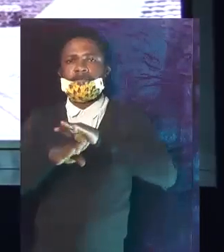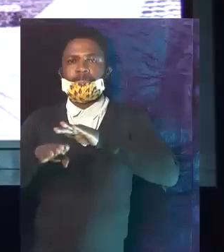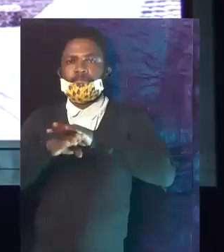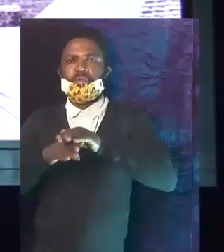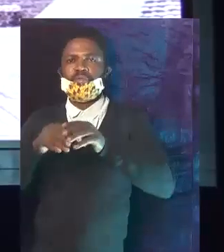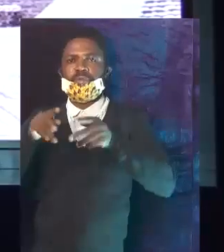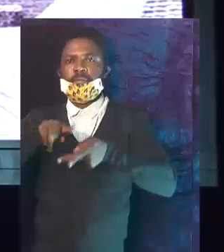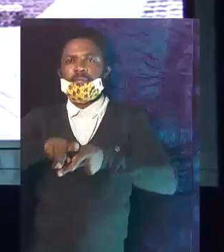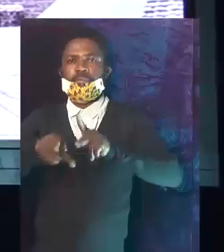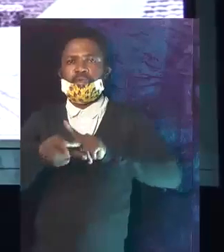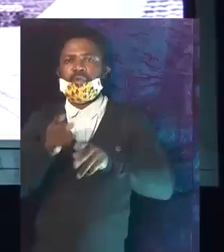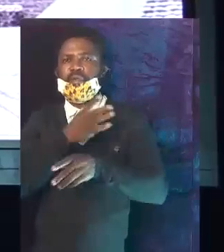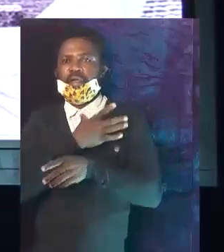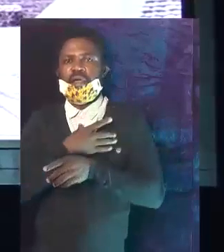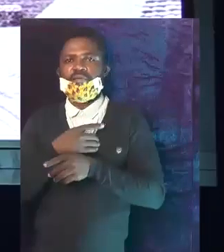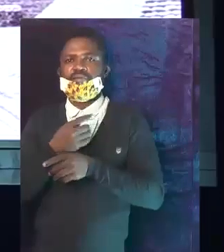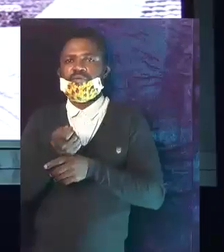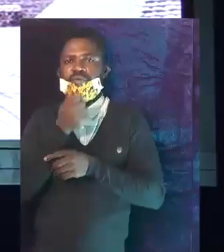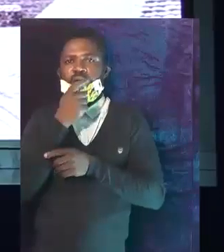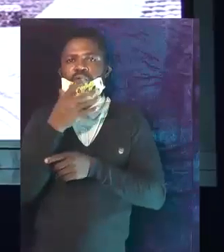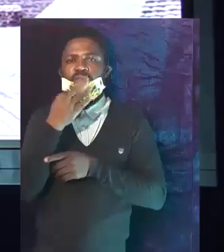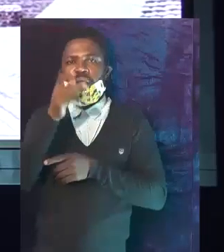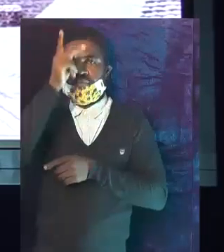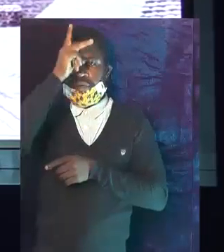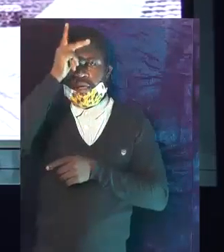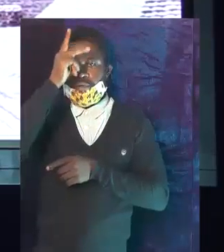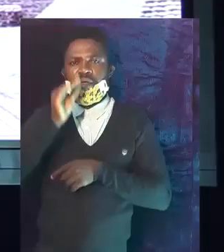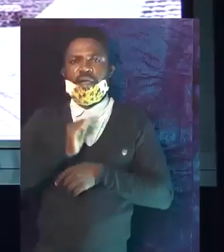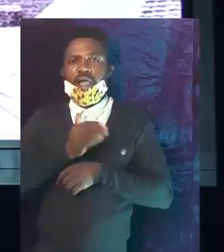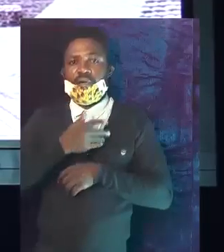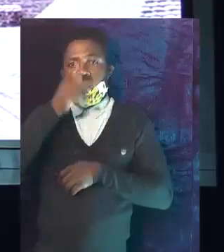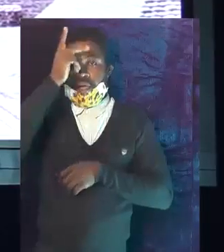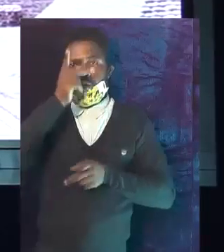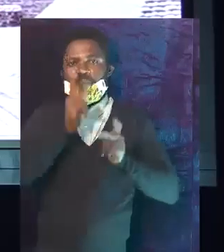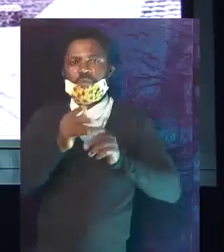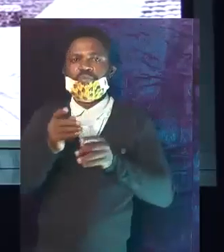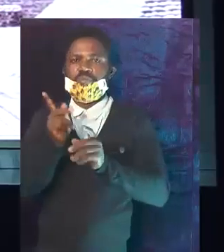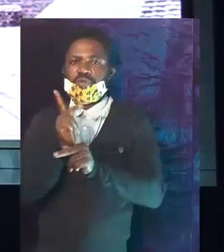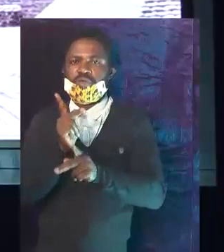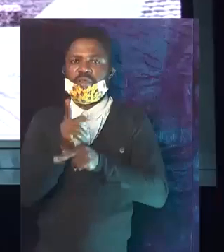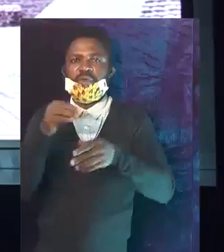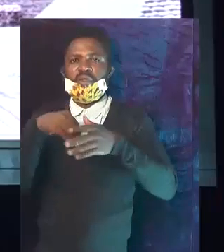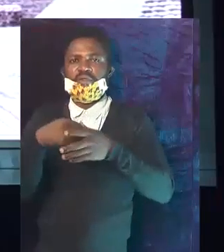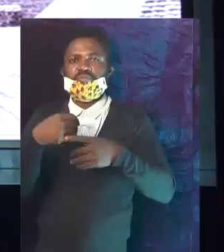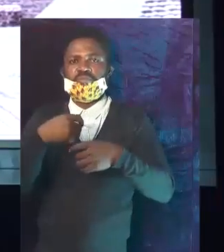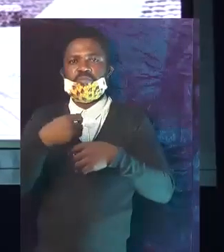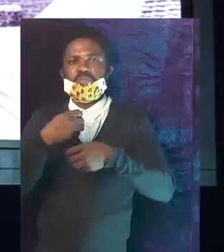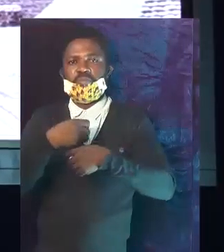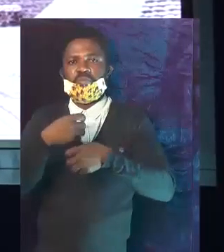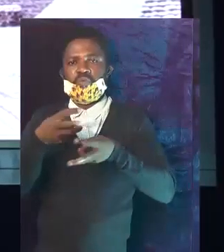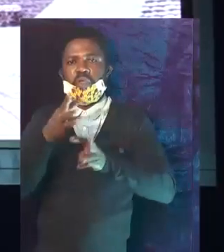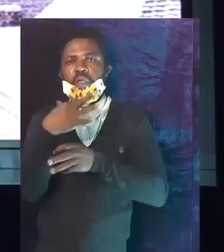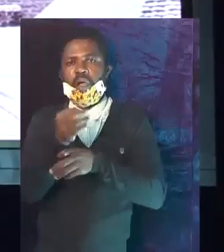has a famous granite pyramid of Kano. Our Kano people in those days used to pile up their granites in the form of rectangle-shaped